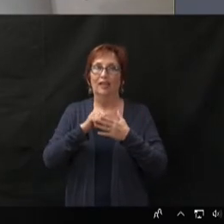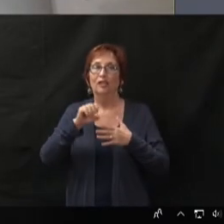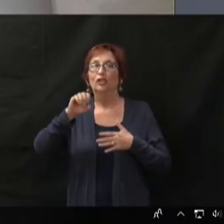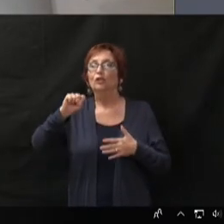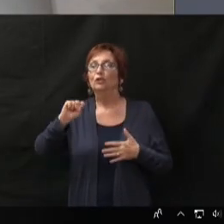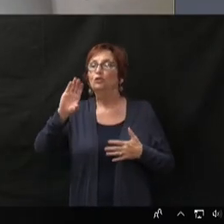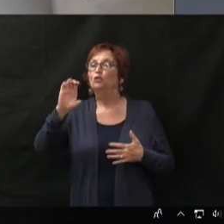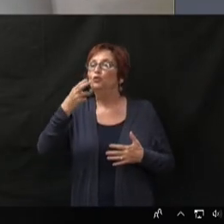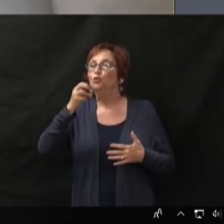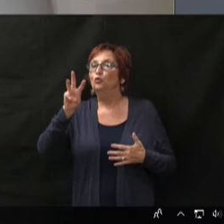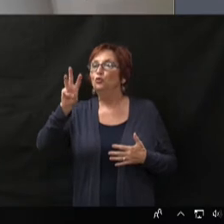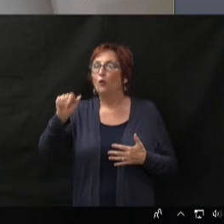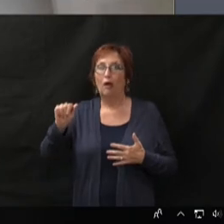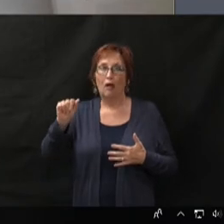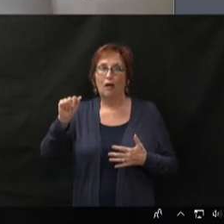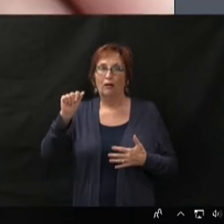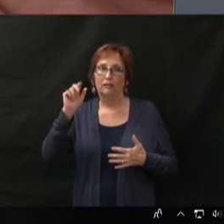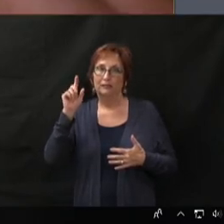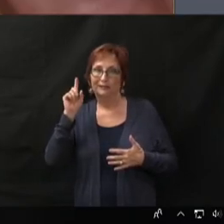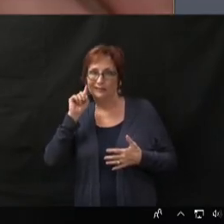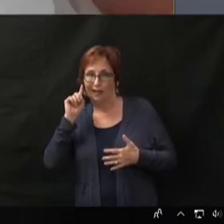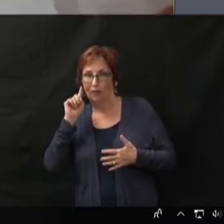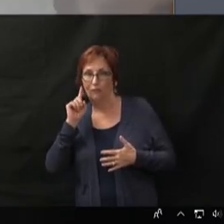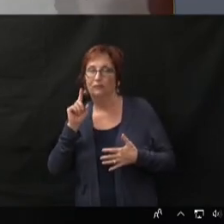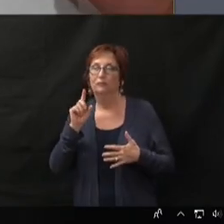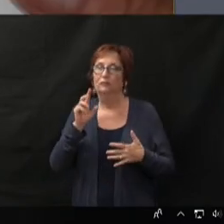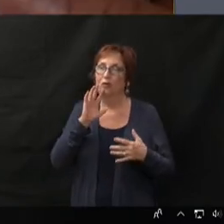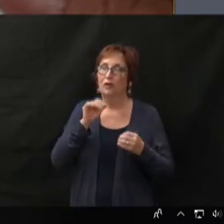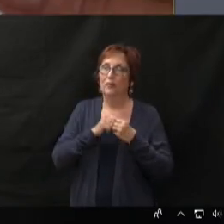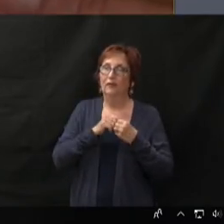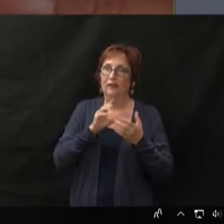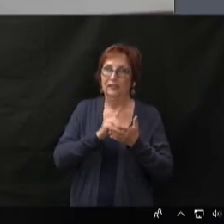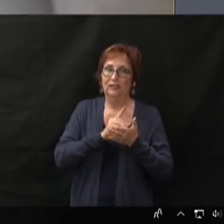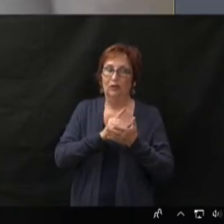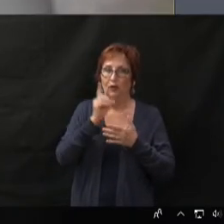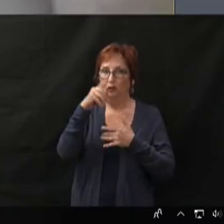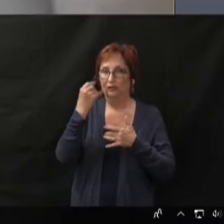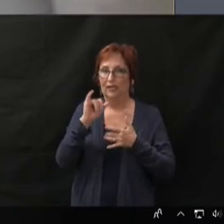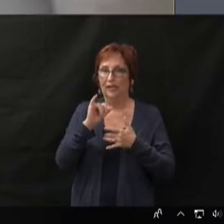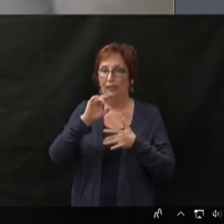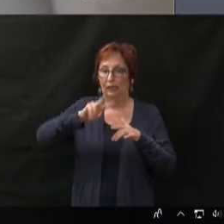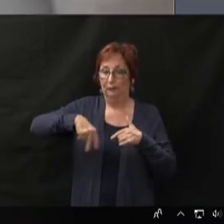We already talked about how it's in the dictionary. Looks like an upside down E.